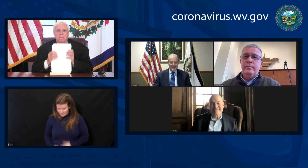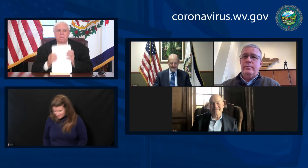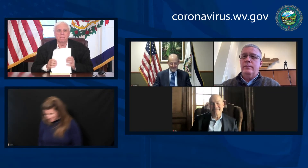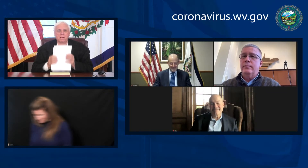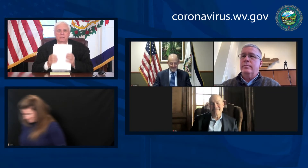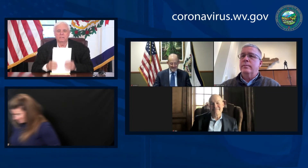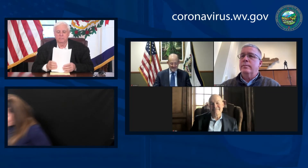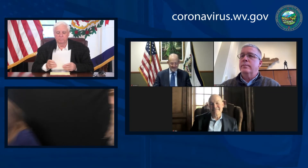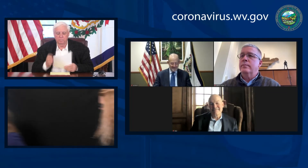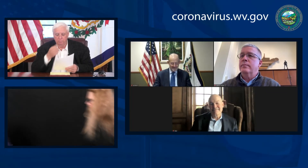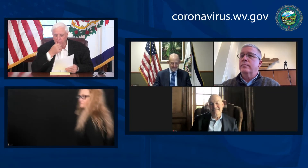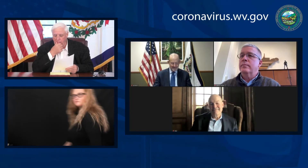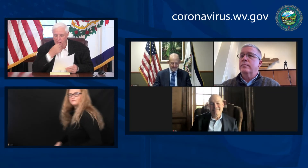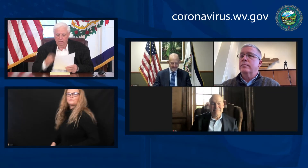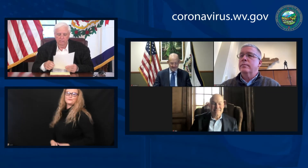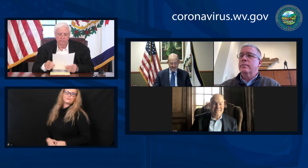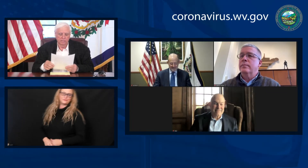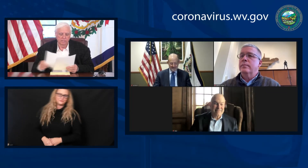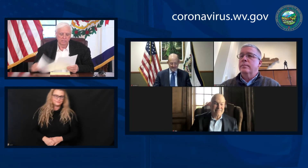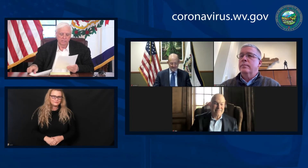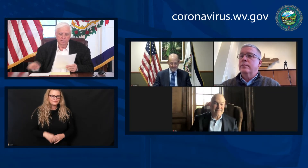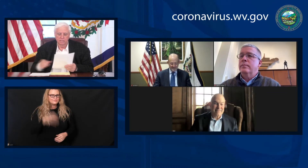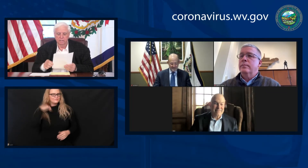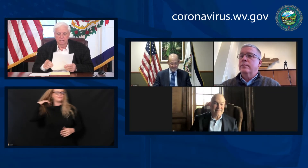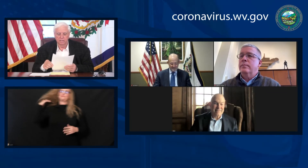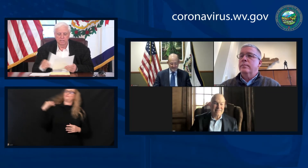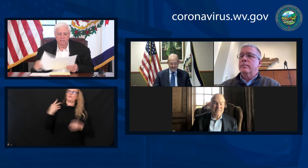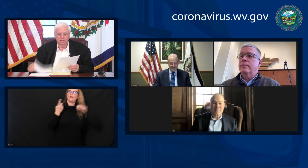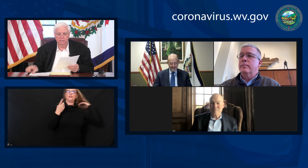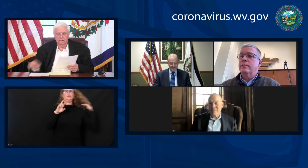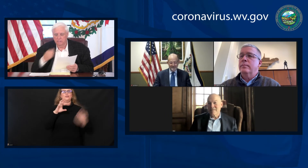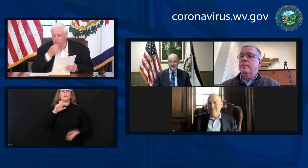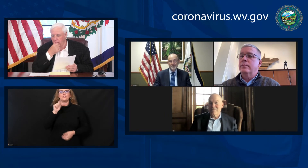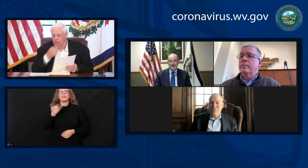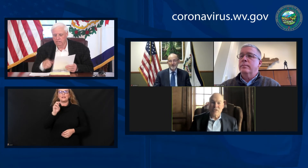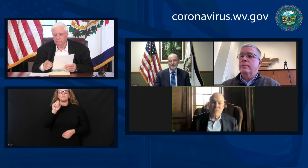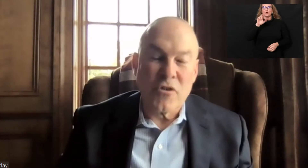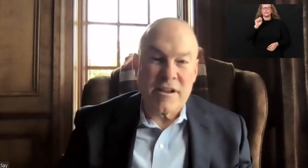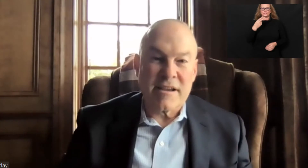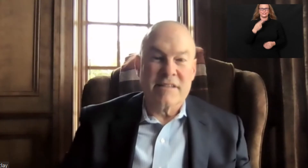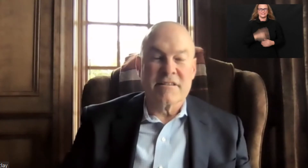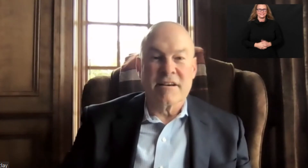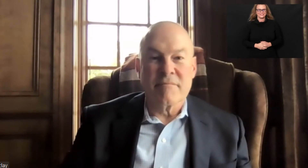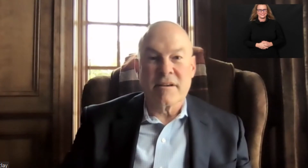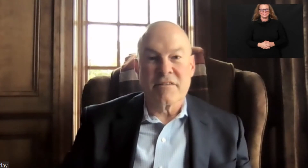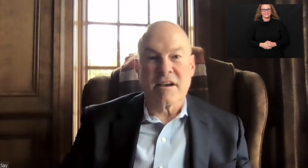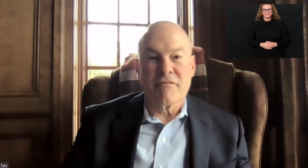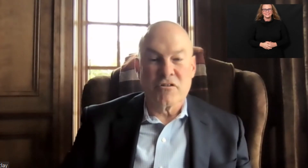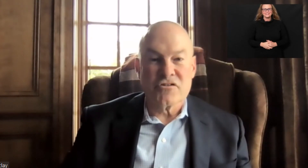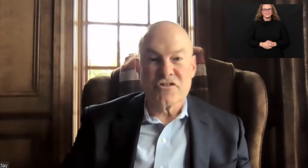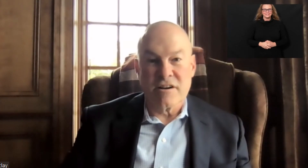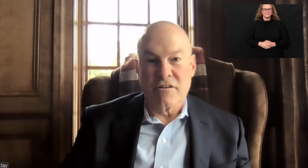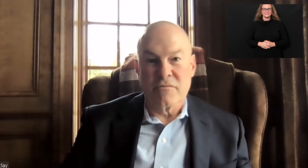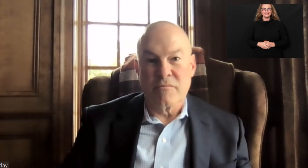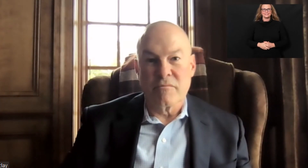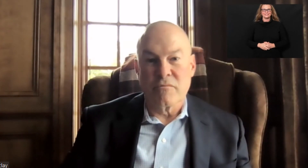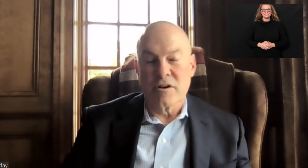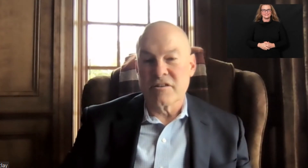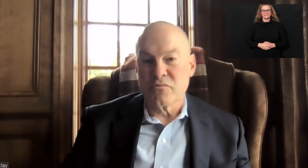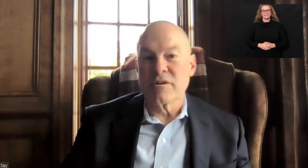Let's now go to Dr. Clay Marsh, our coronavirus czar. Well, good morning, and the governor has